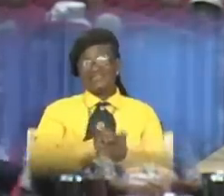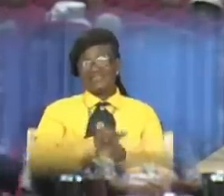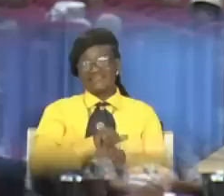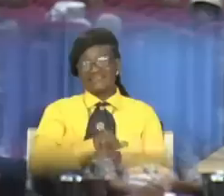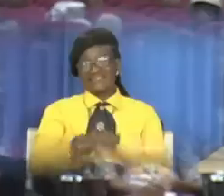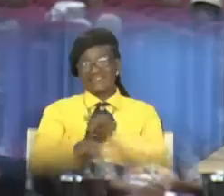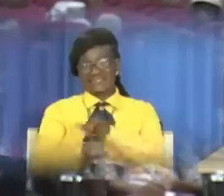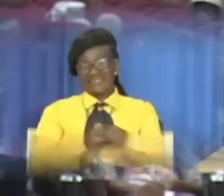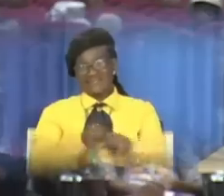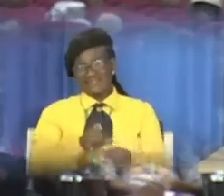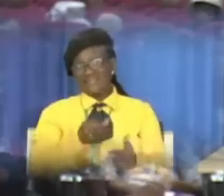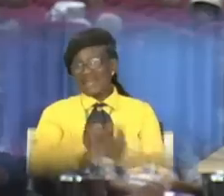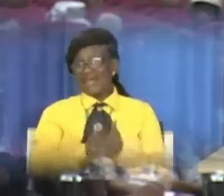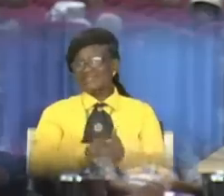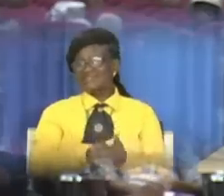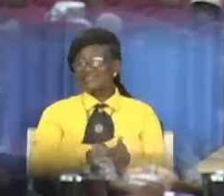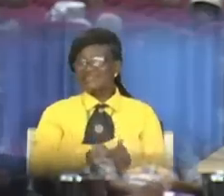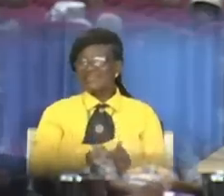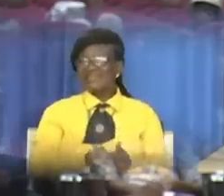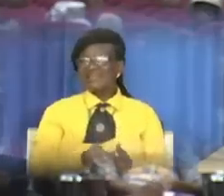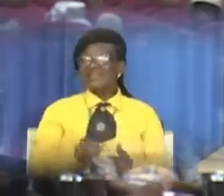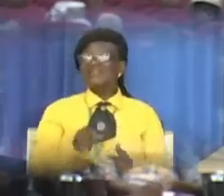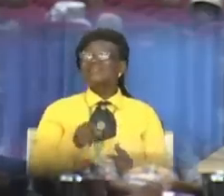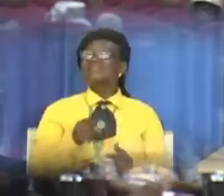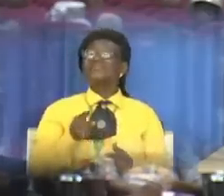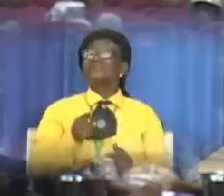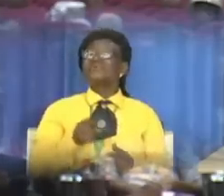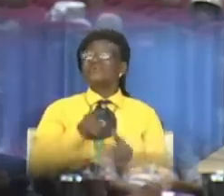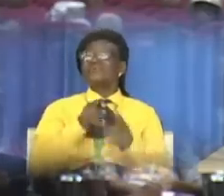kind of life you want. That's not true.